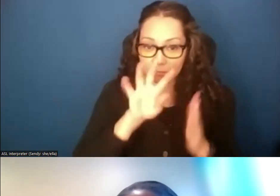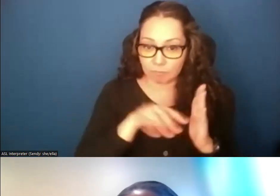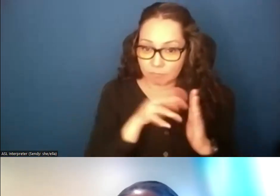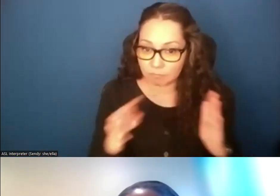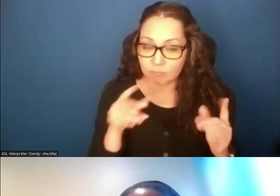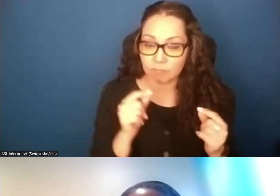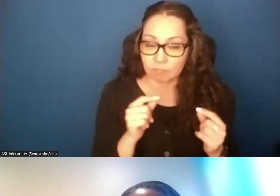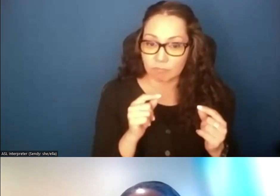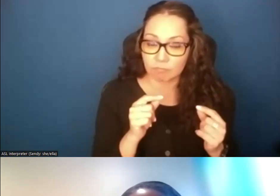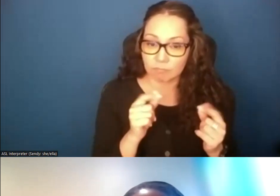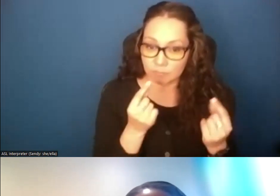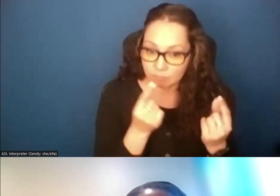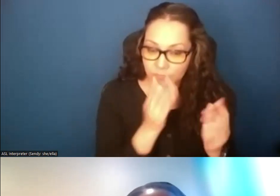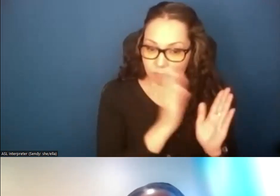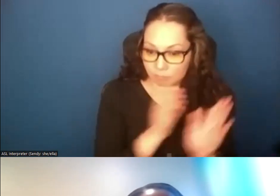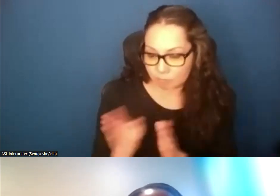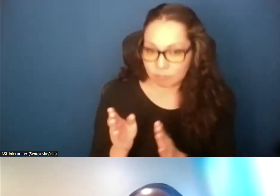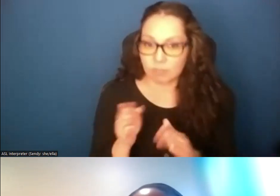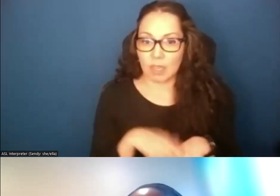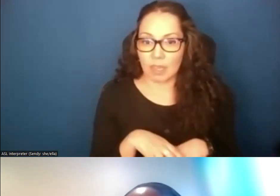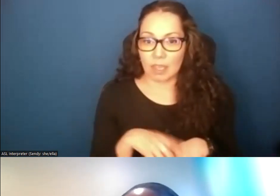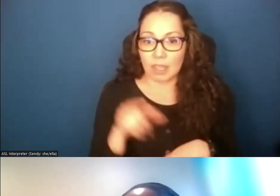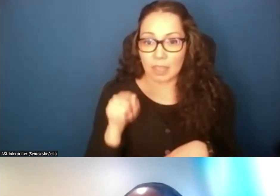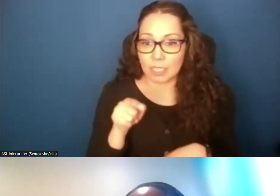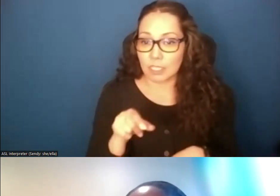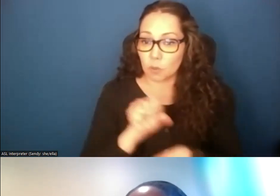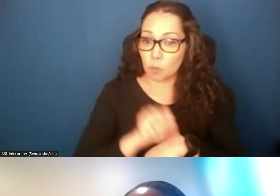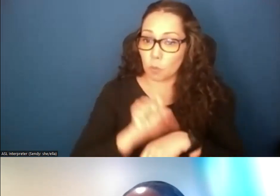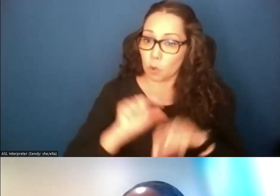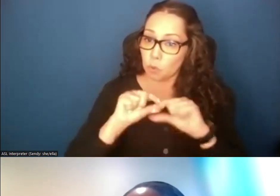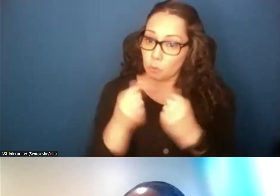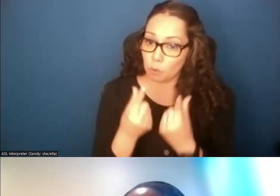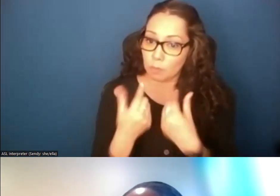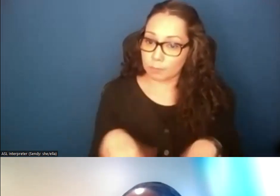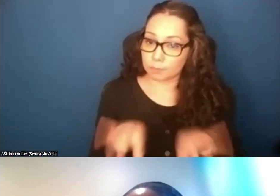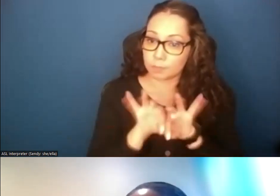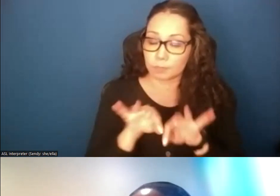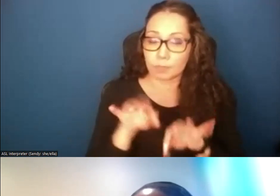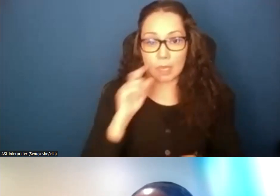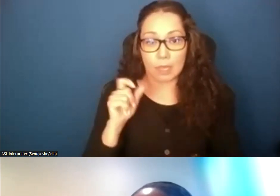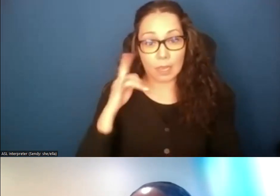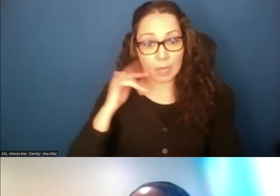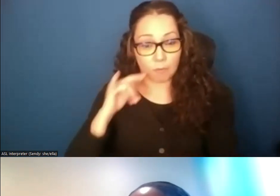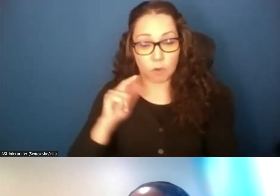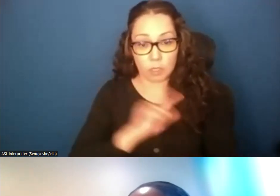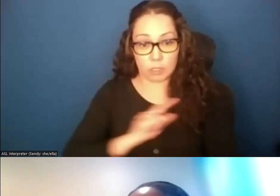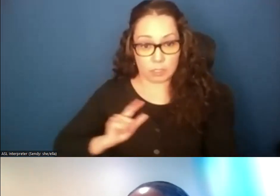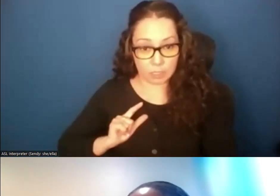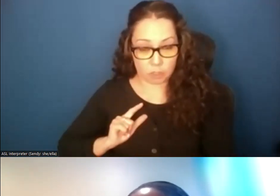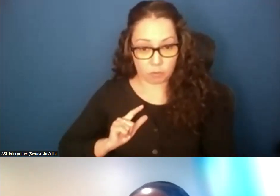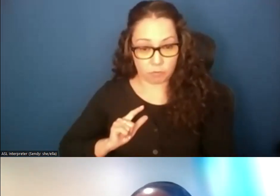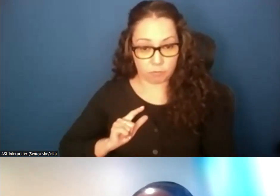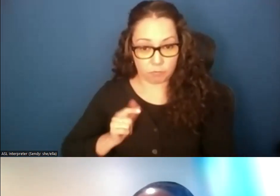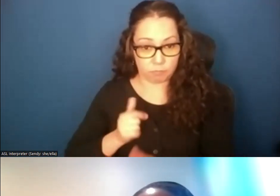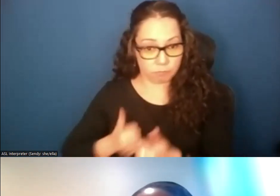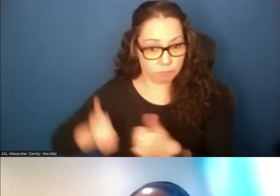reminder of the purpose of this workgroup. Commissioned by the California Legislature, the